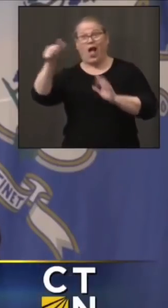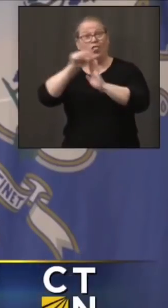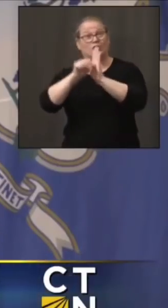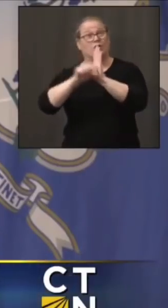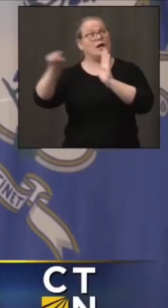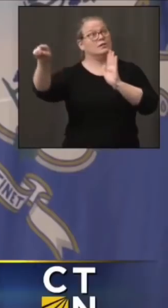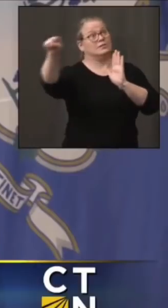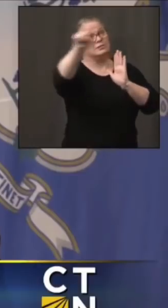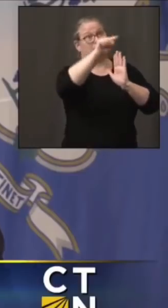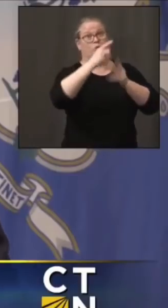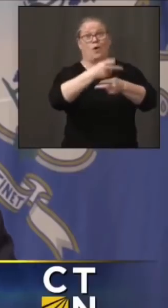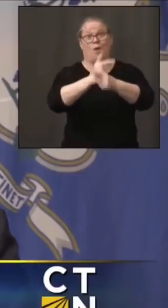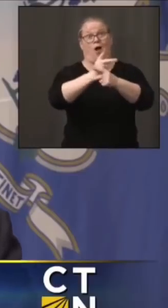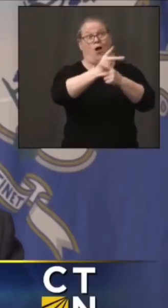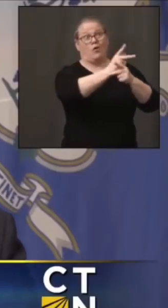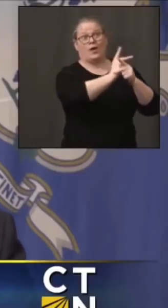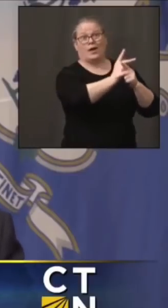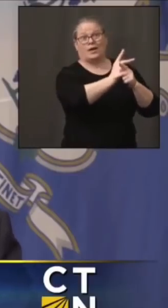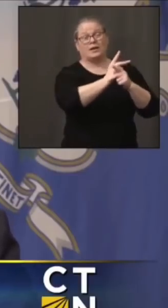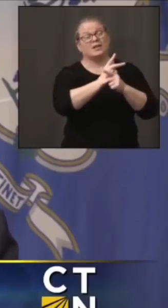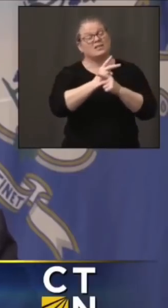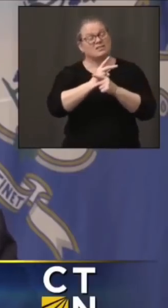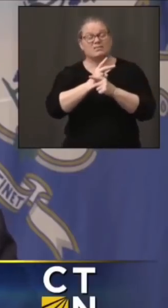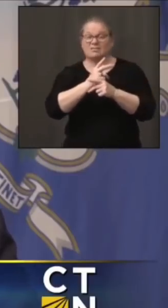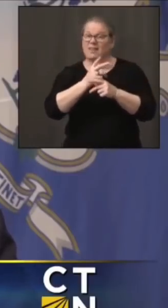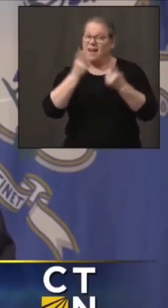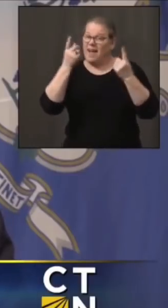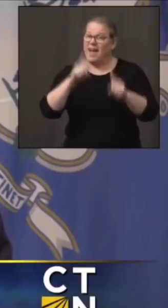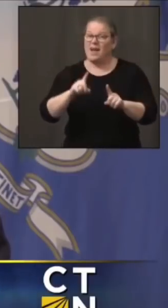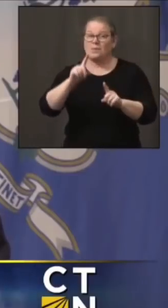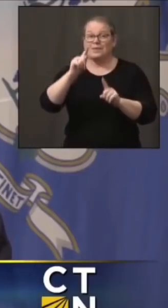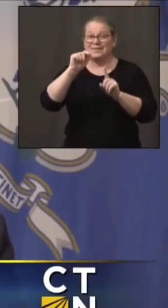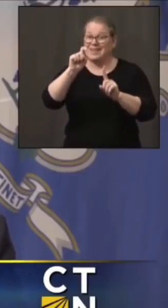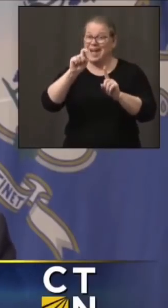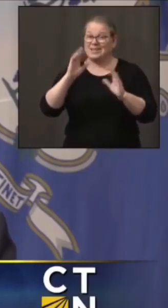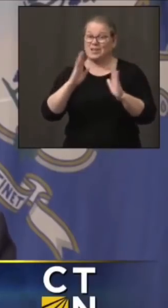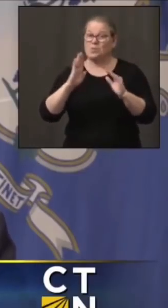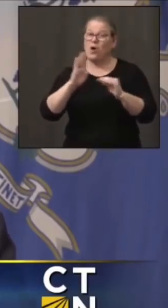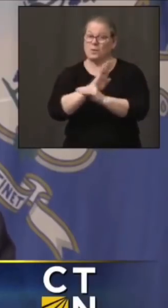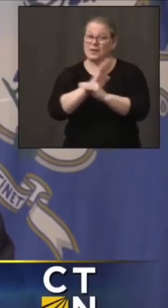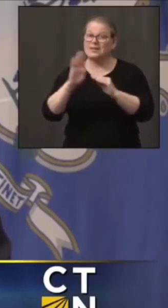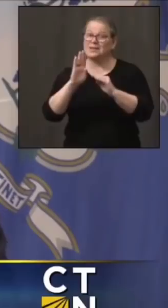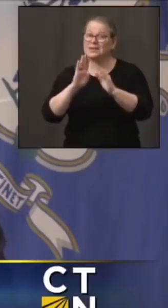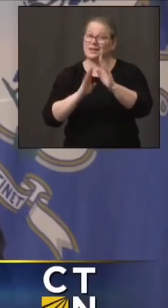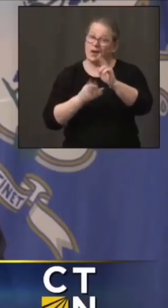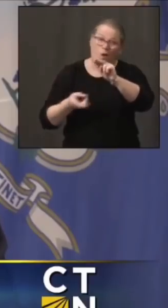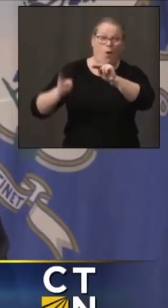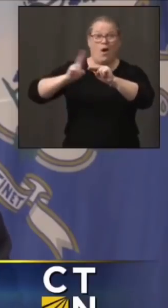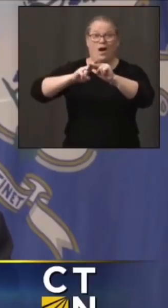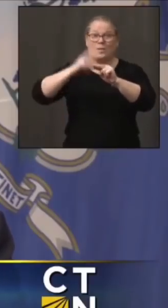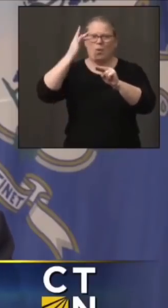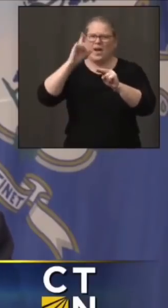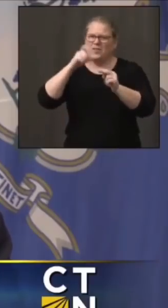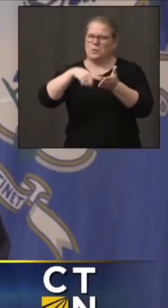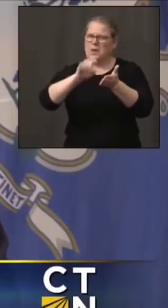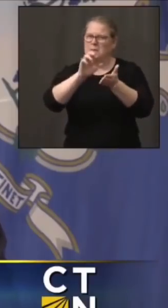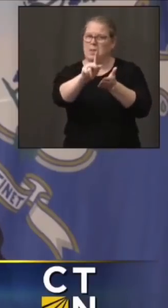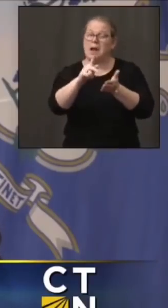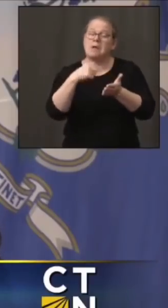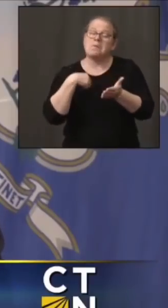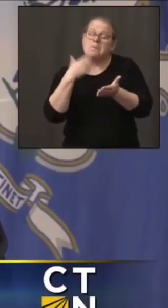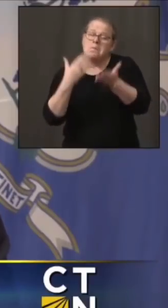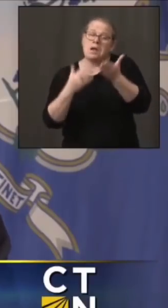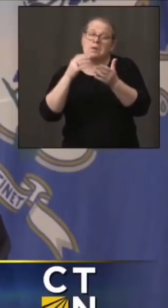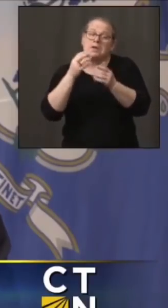now, and at some point, taxes on small business go up because you have to pay back those. I think you might be able to get a couple